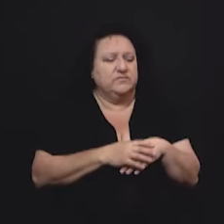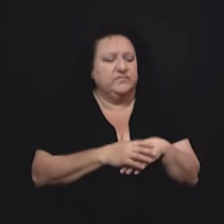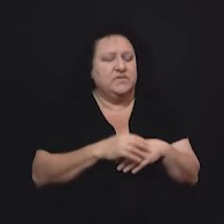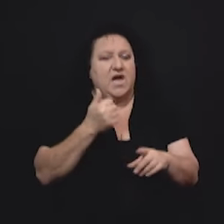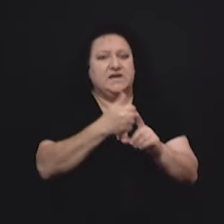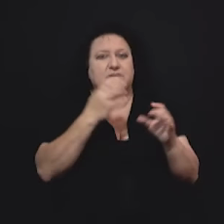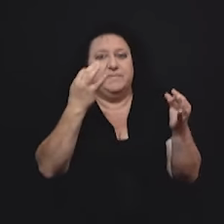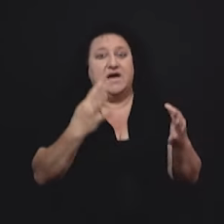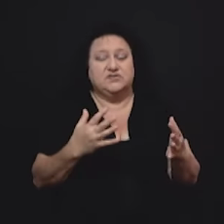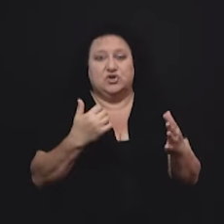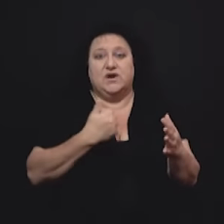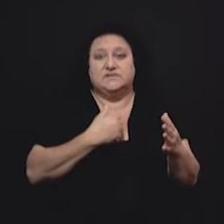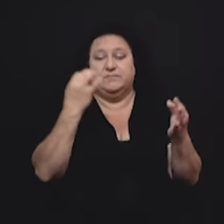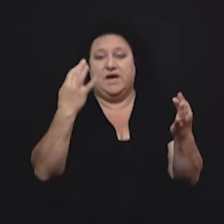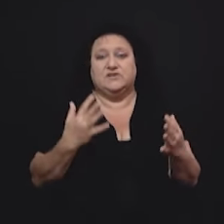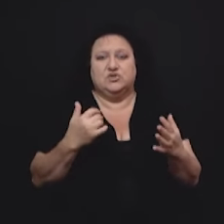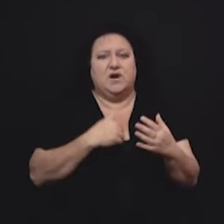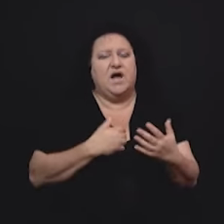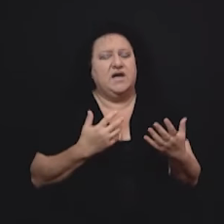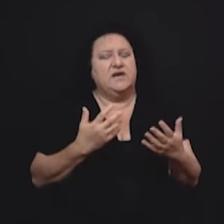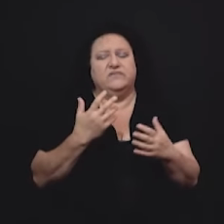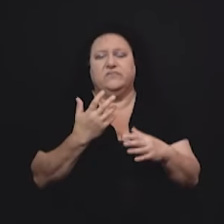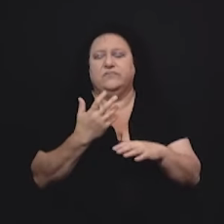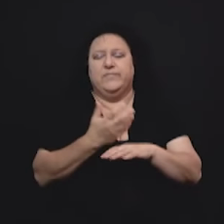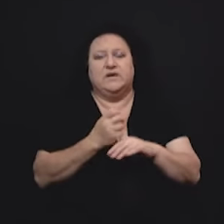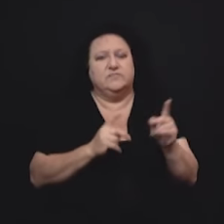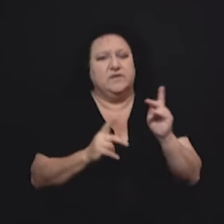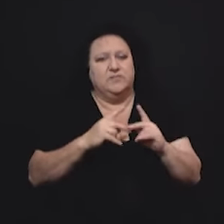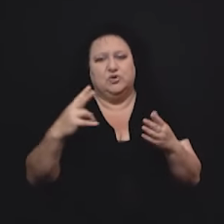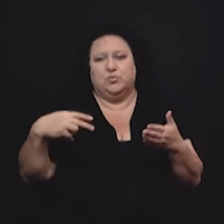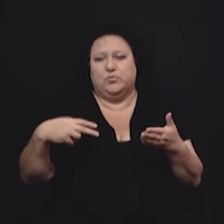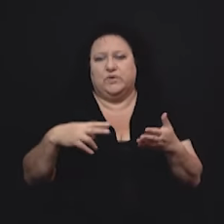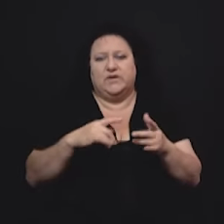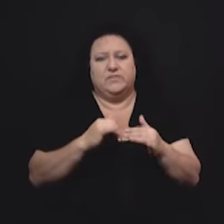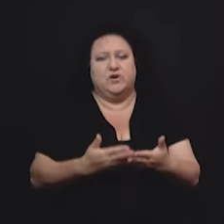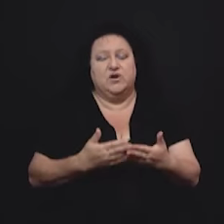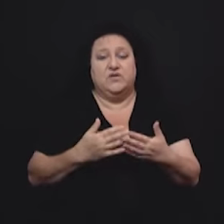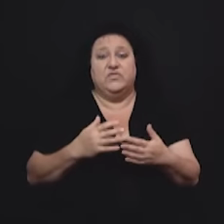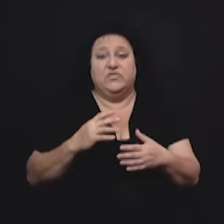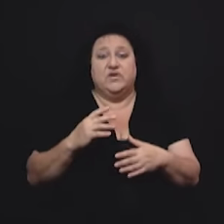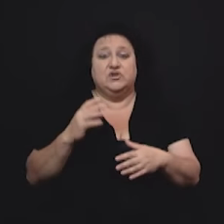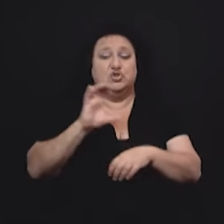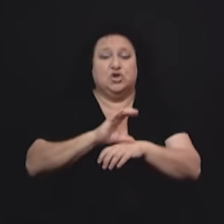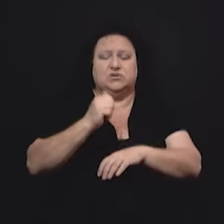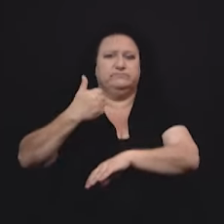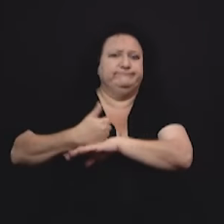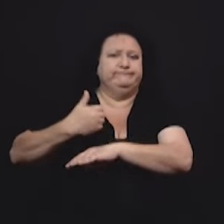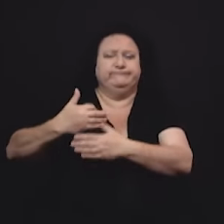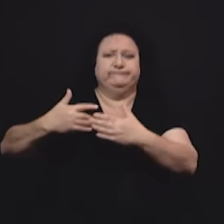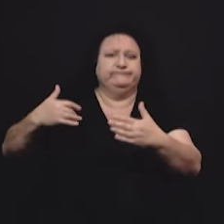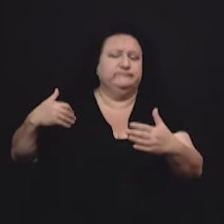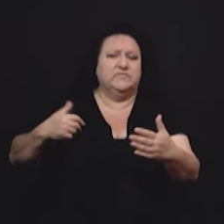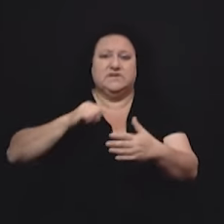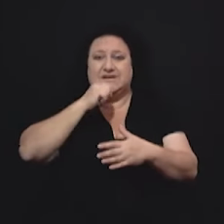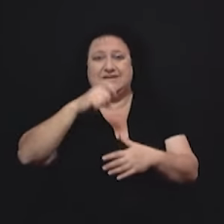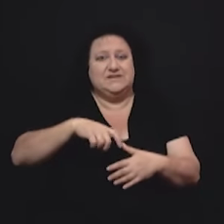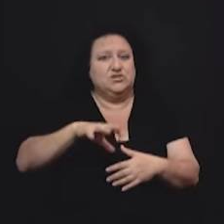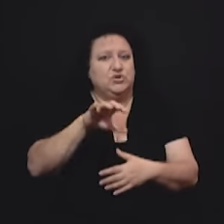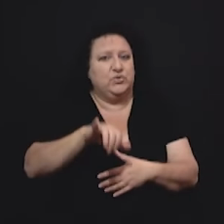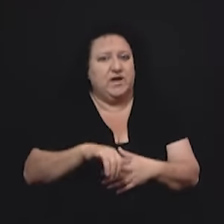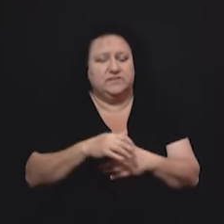As a pastor, I have spent a lot of time begging people to read the Word of God. The early church did not have to do that. It was a simple faith. And